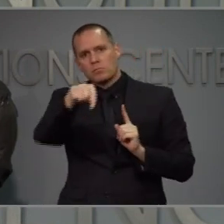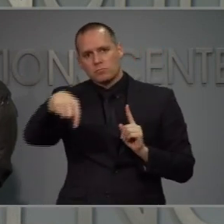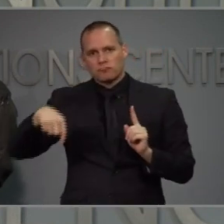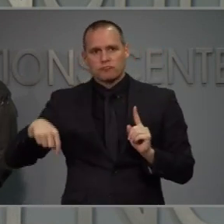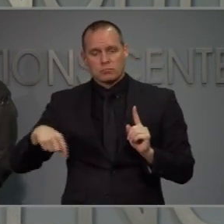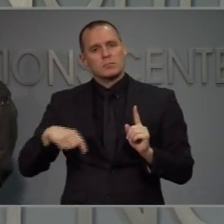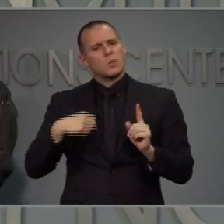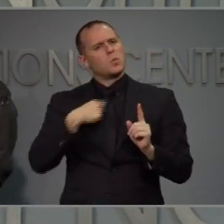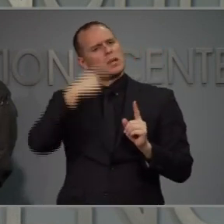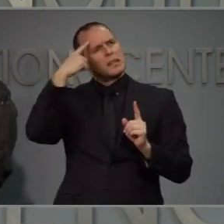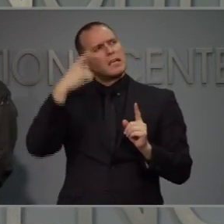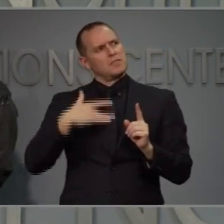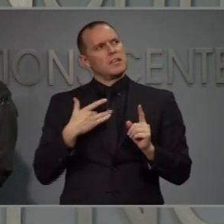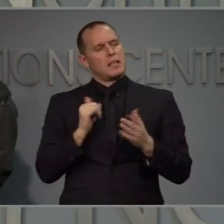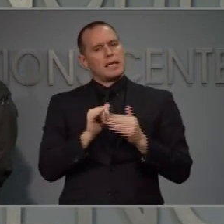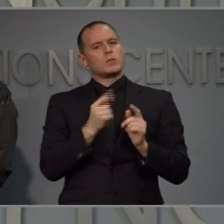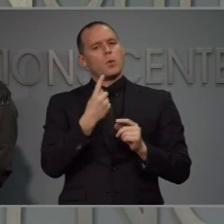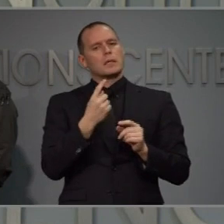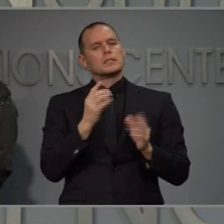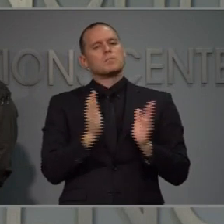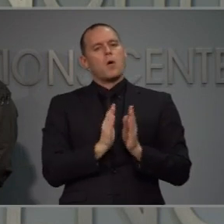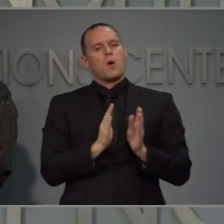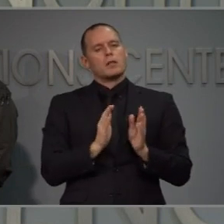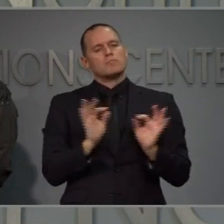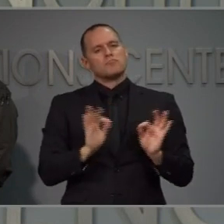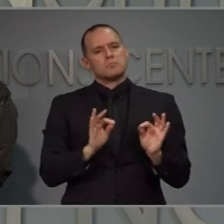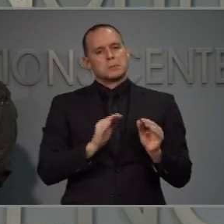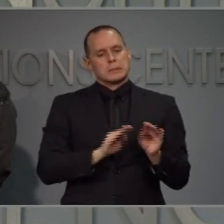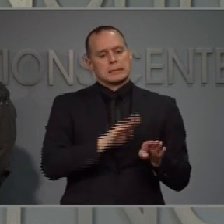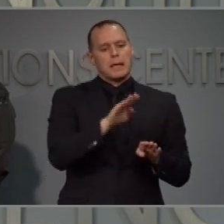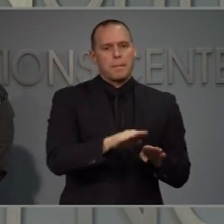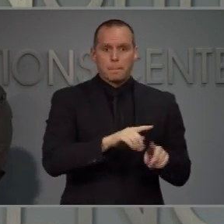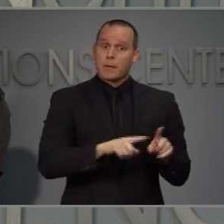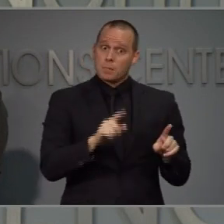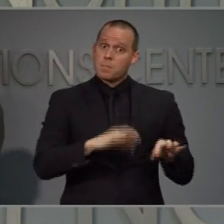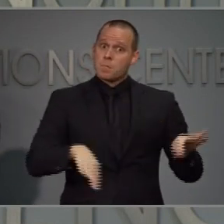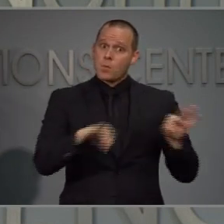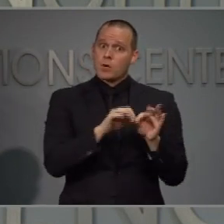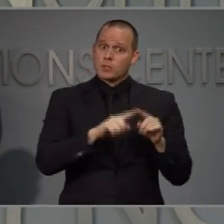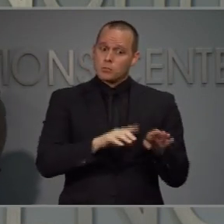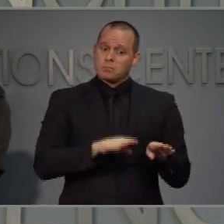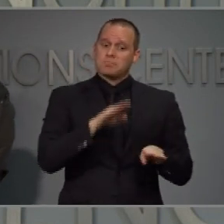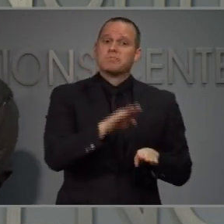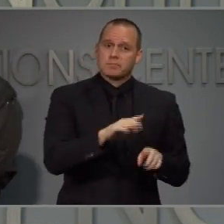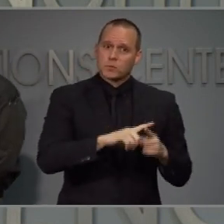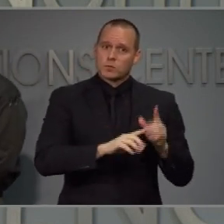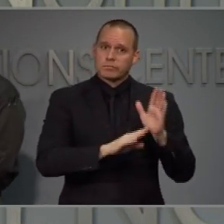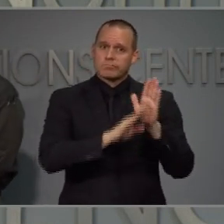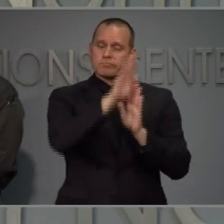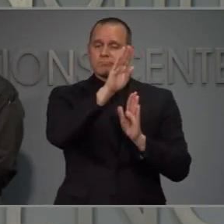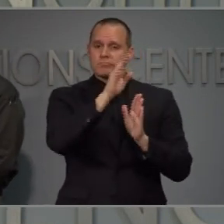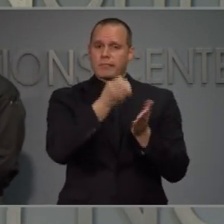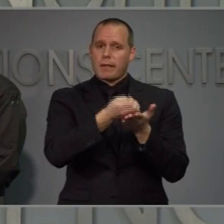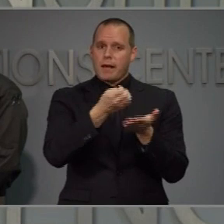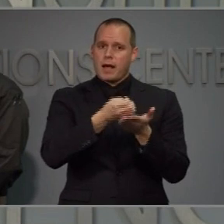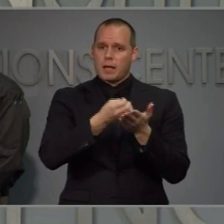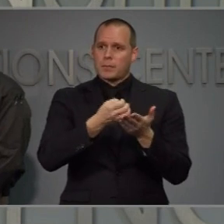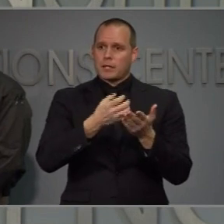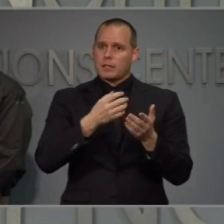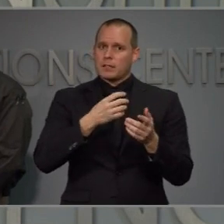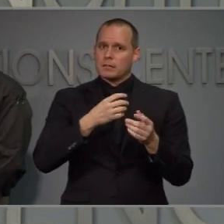step, but it is an important step to begin getting the economy going in a safe